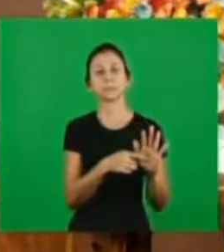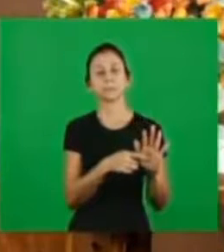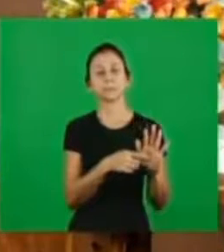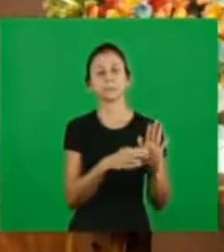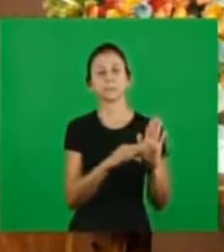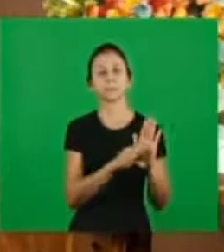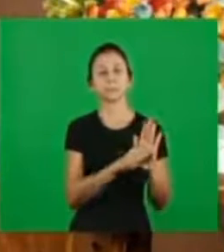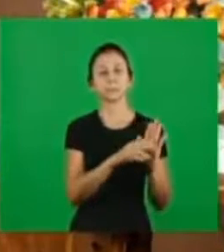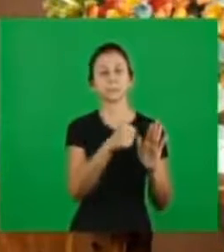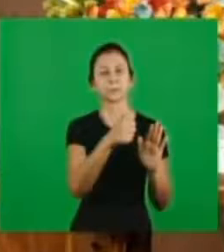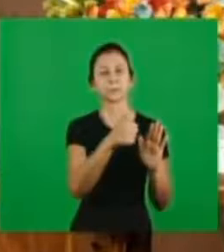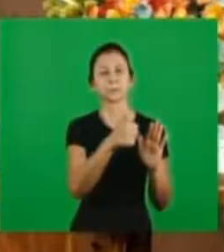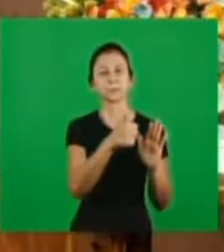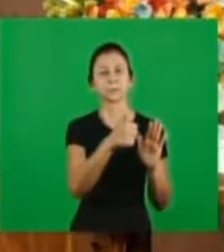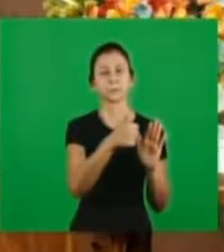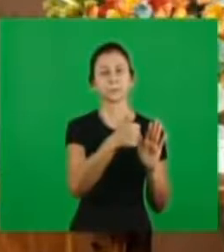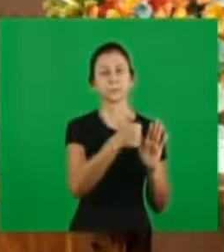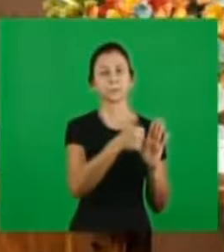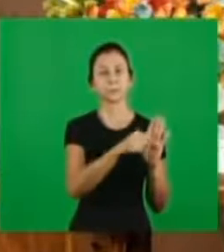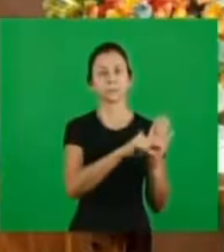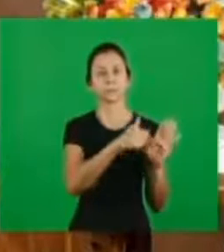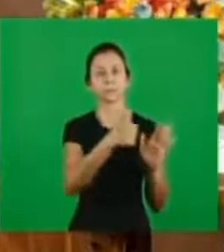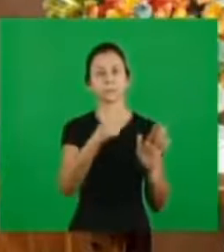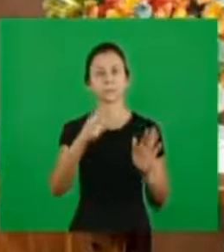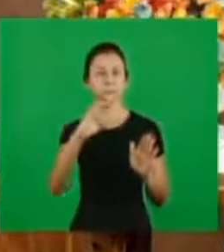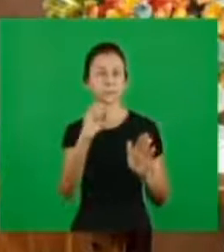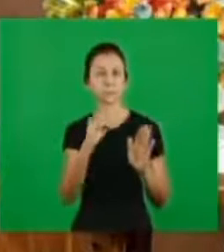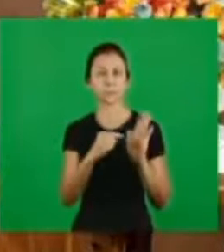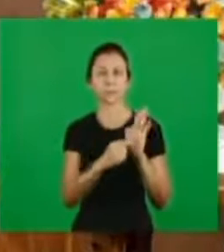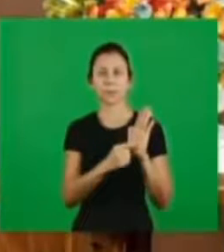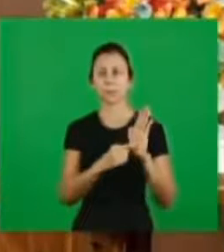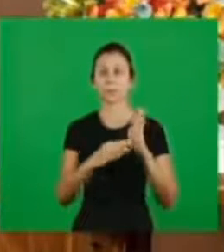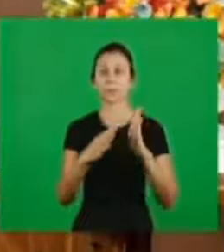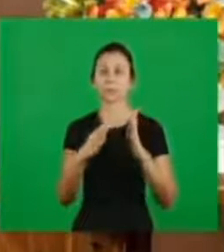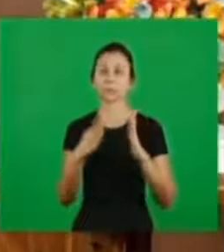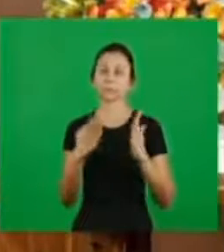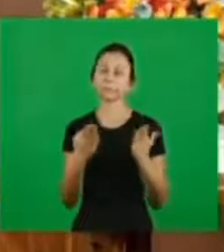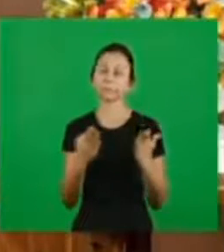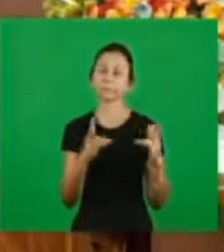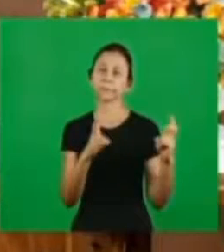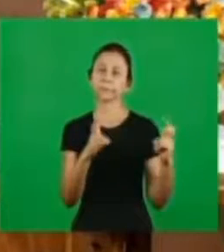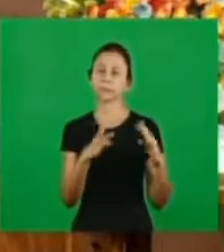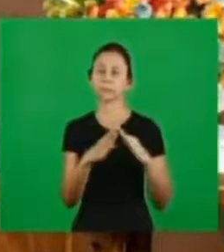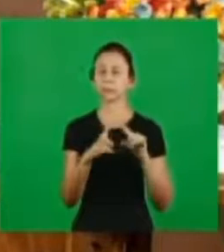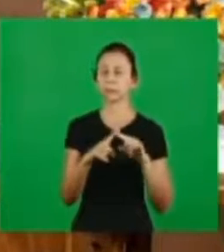1:20, already speaking of the church.